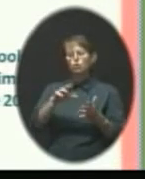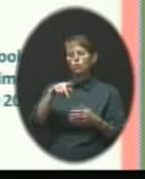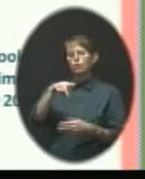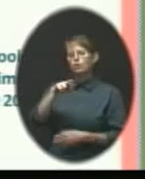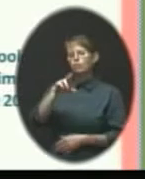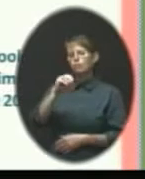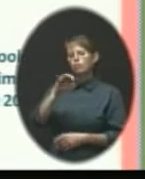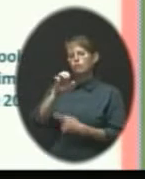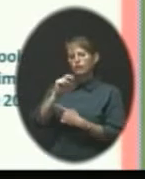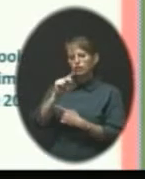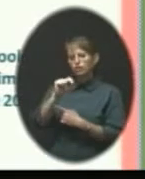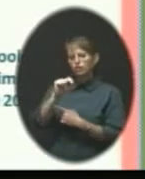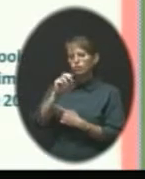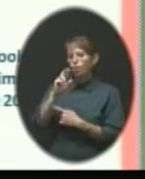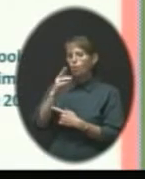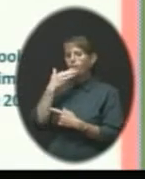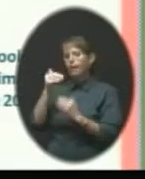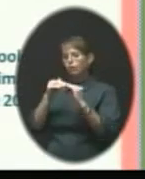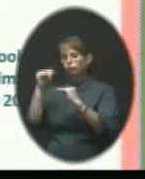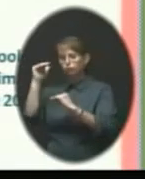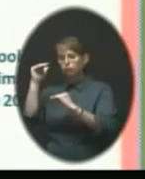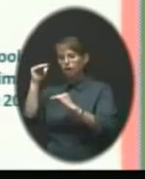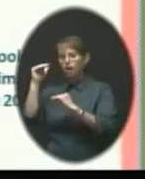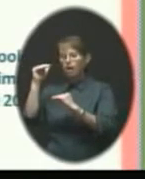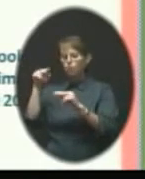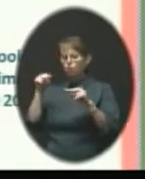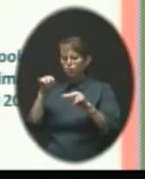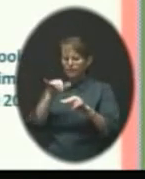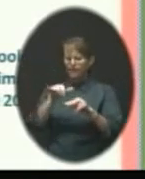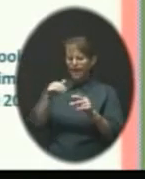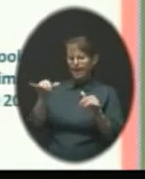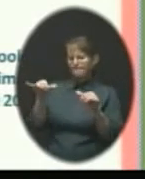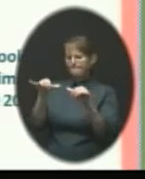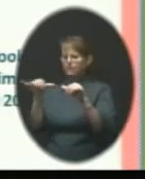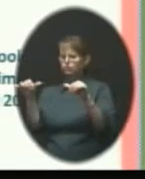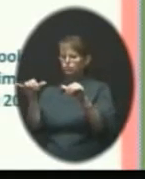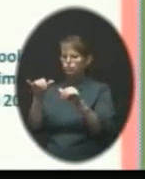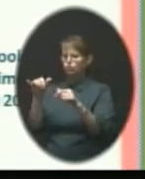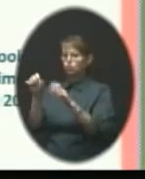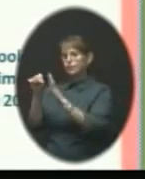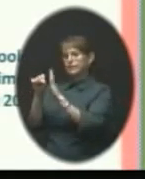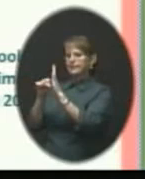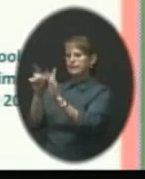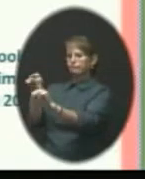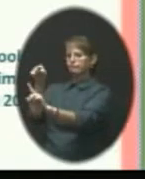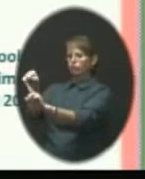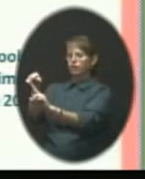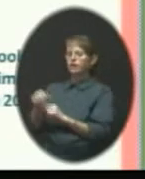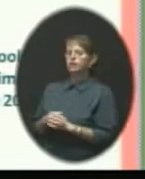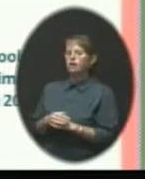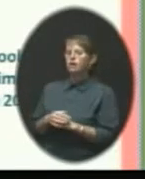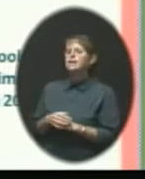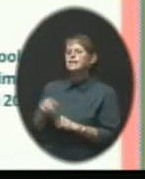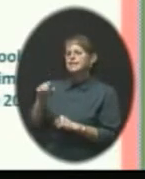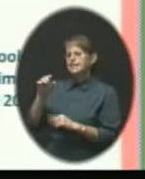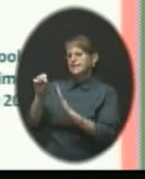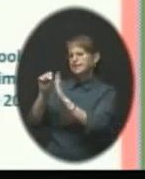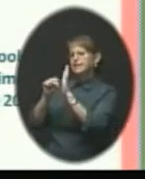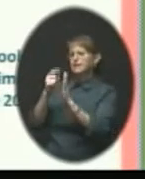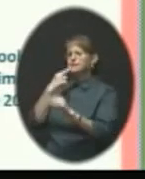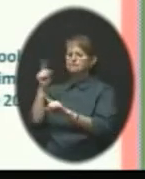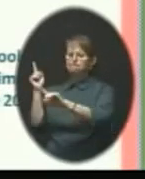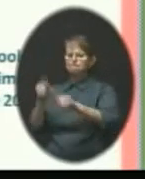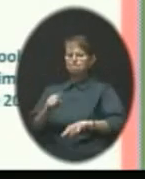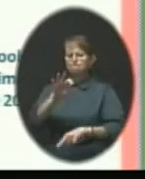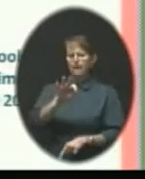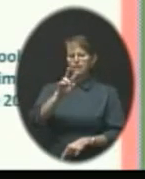then we also looked at and measured that to a state target. The state would say 92.8% of your students have to be proficient